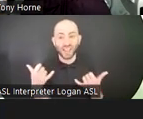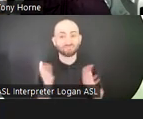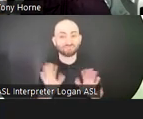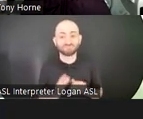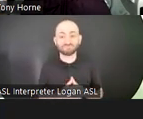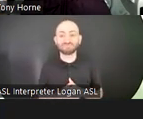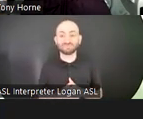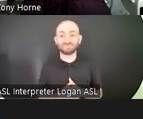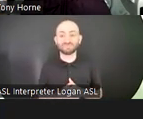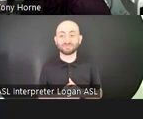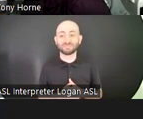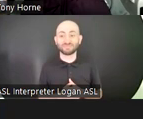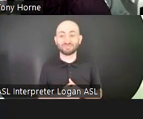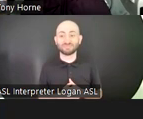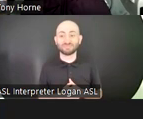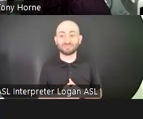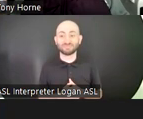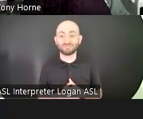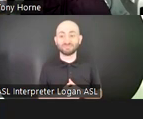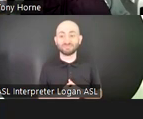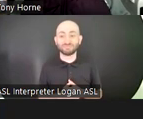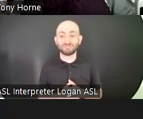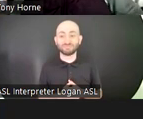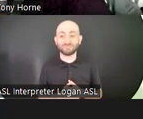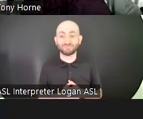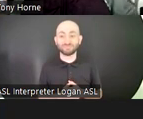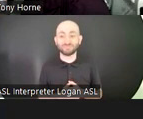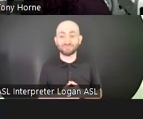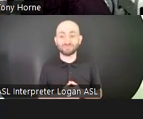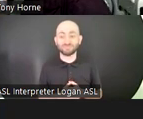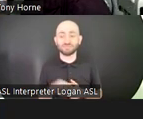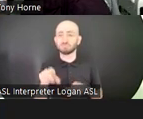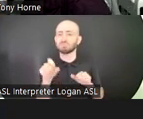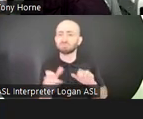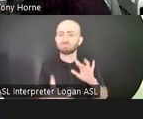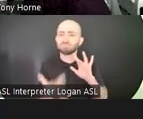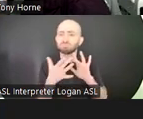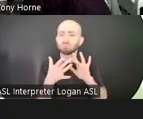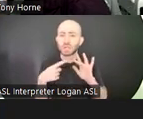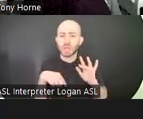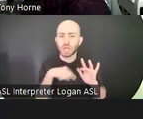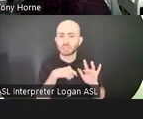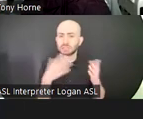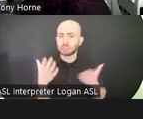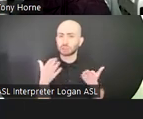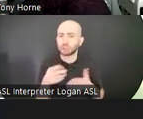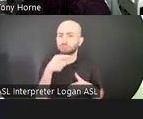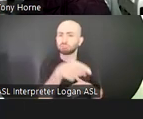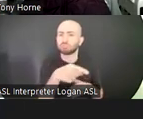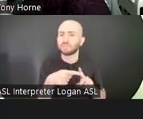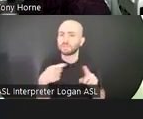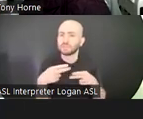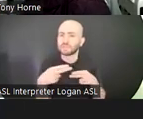um you can contact us with